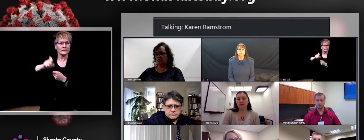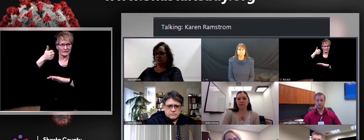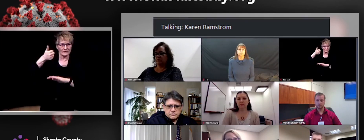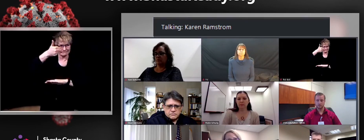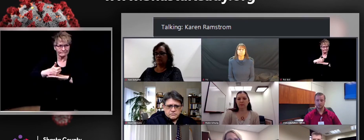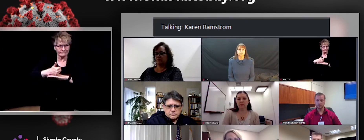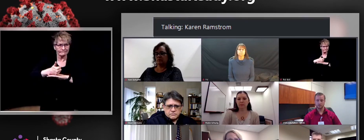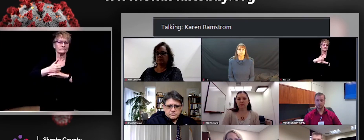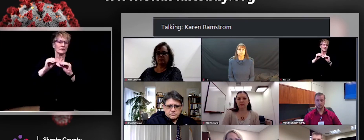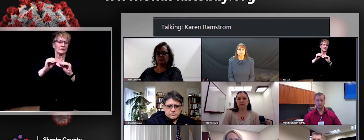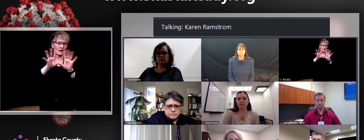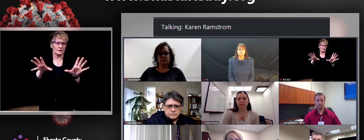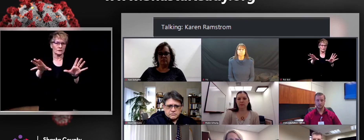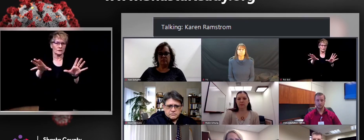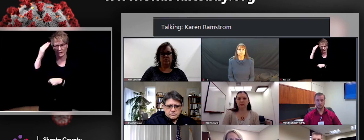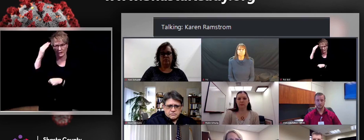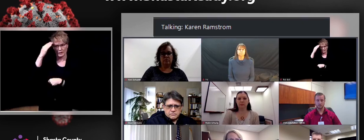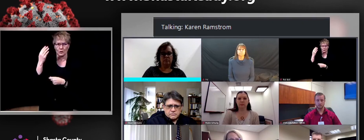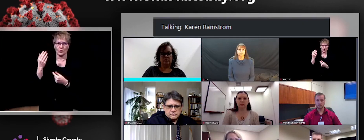forward.